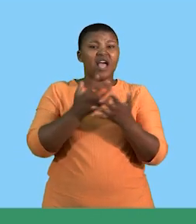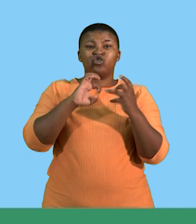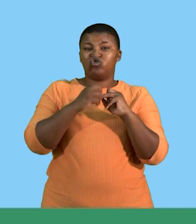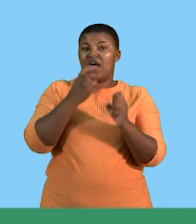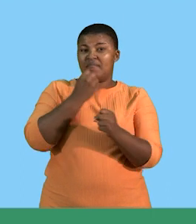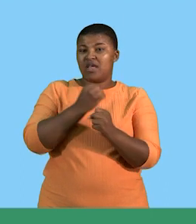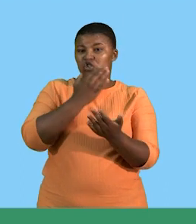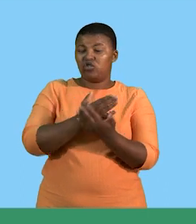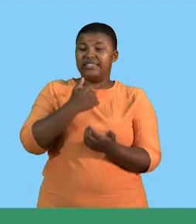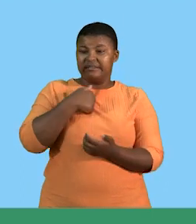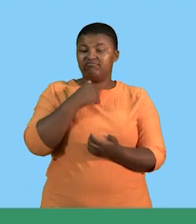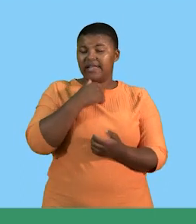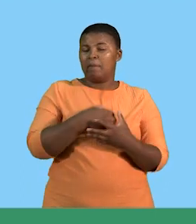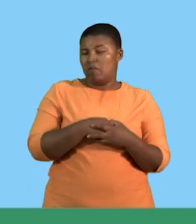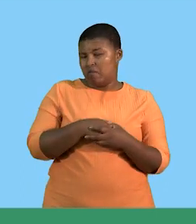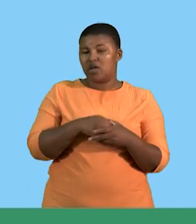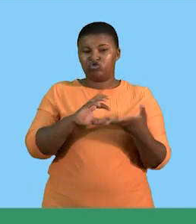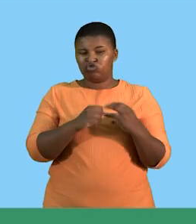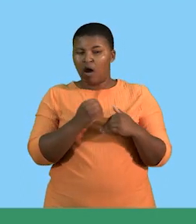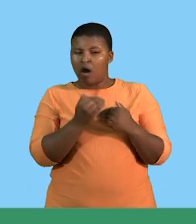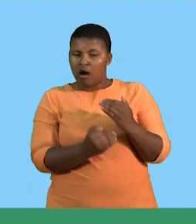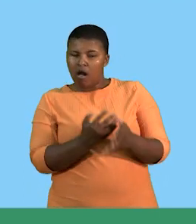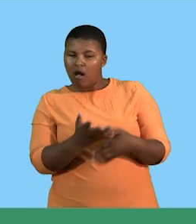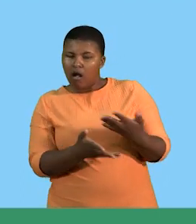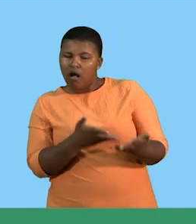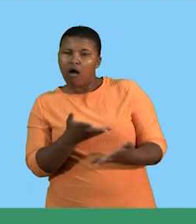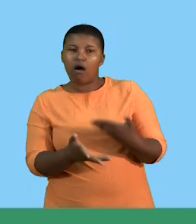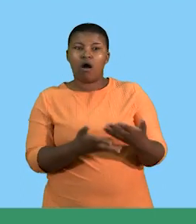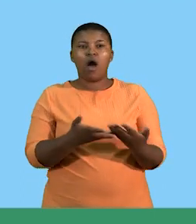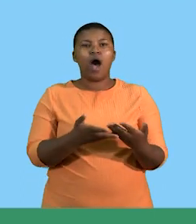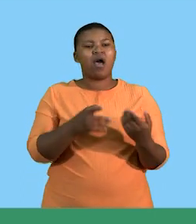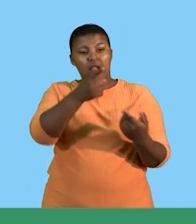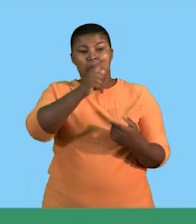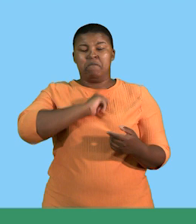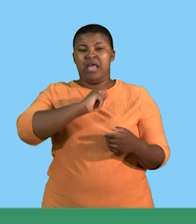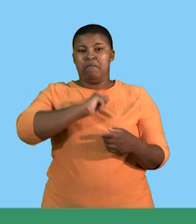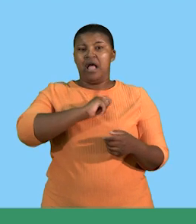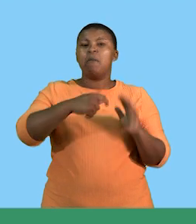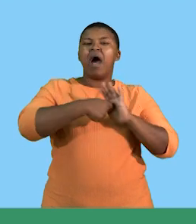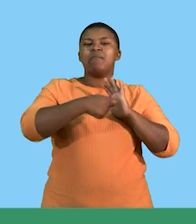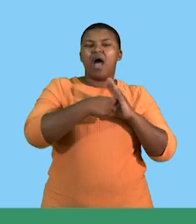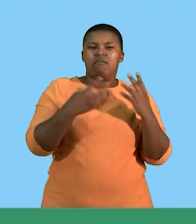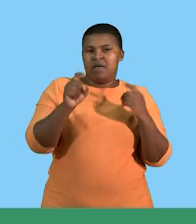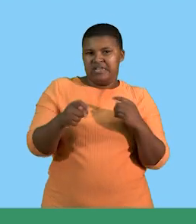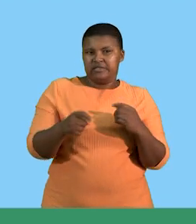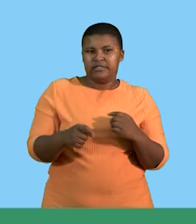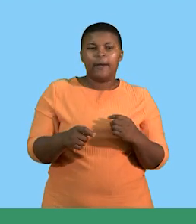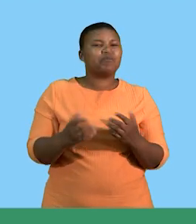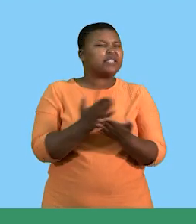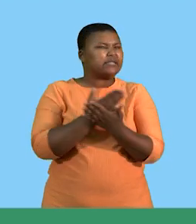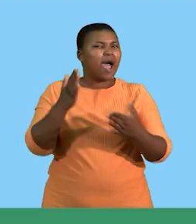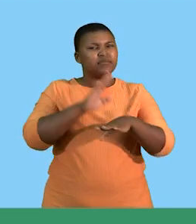convince them to buy our product by using different techniques. You will see sometimes they will lower their